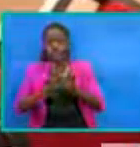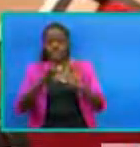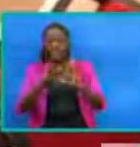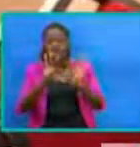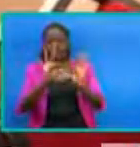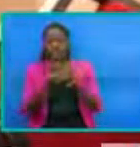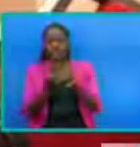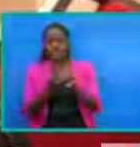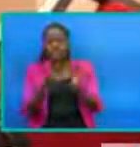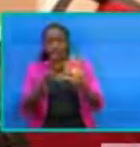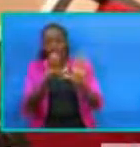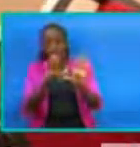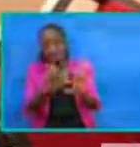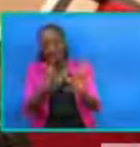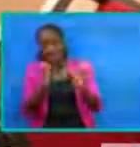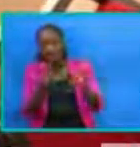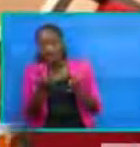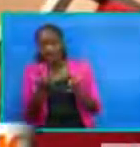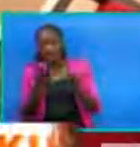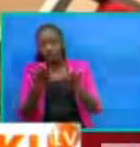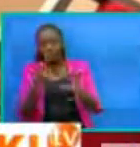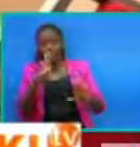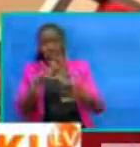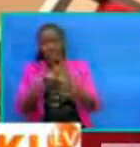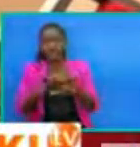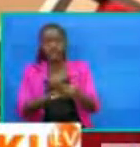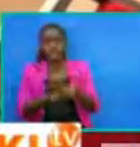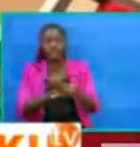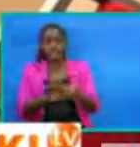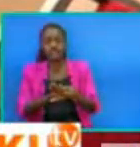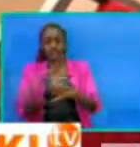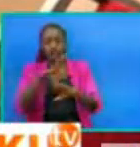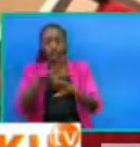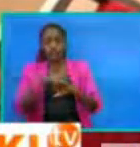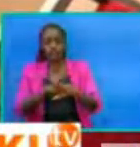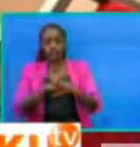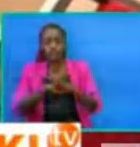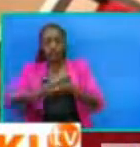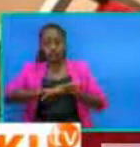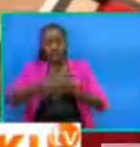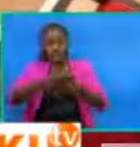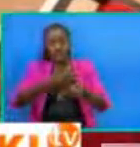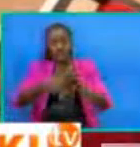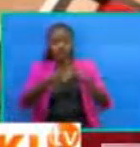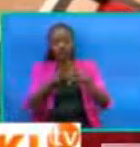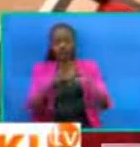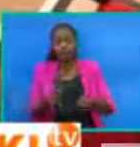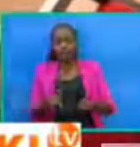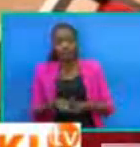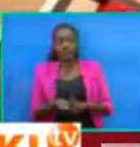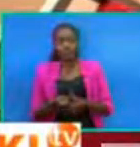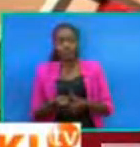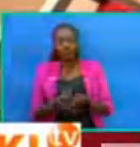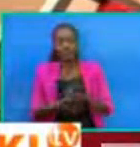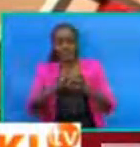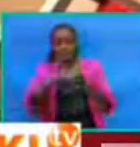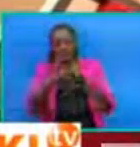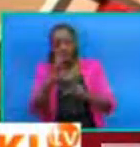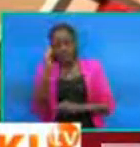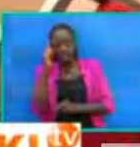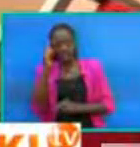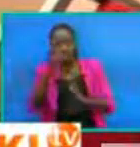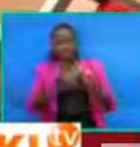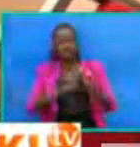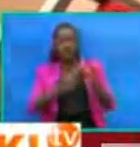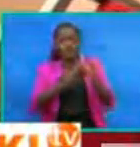in terms of how we are getting dependent on the gadgets, and therefore probably we start thinking about talents through